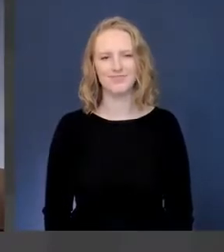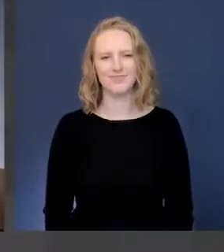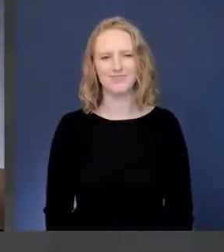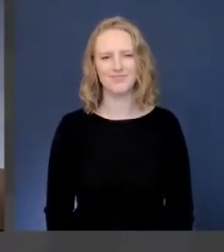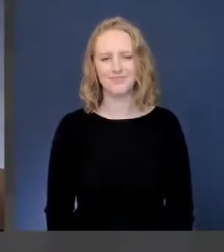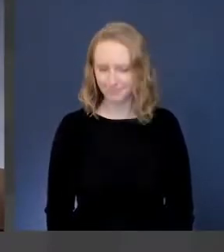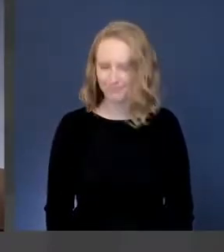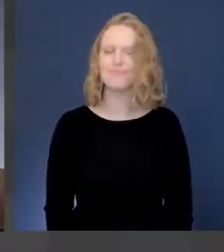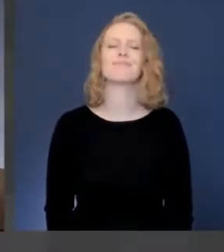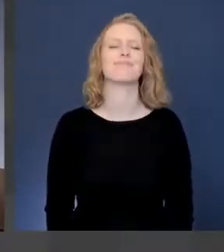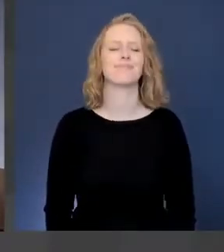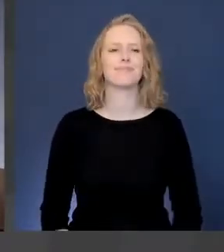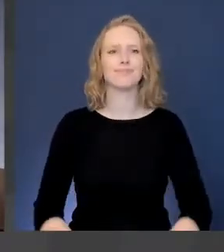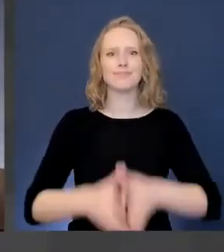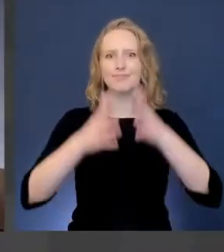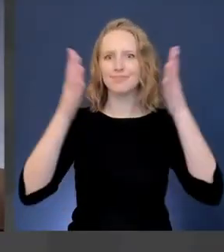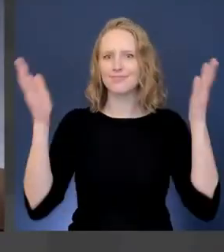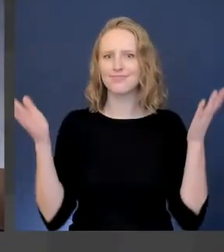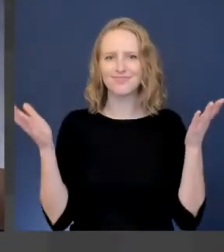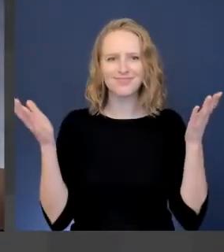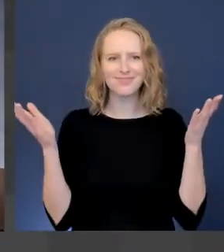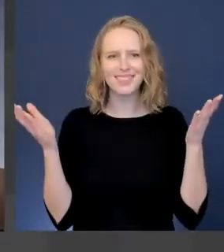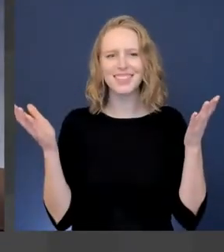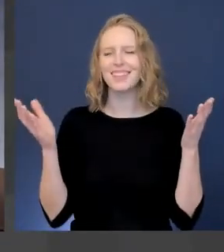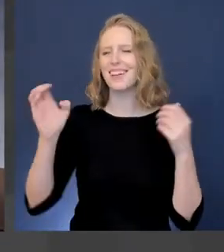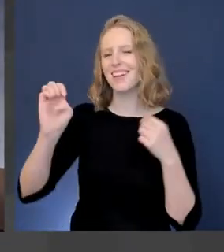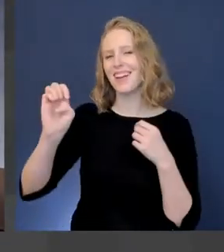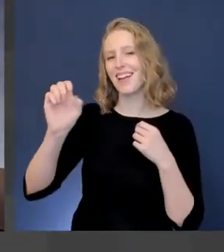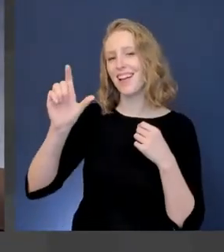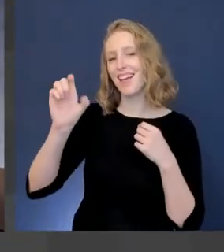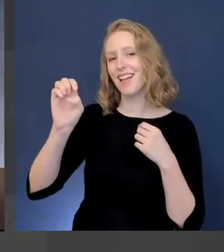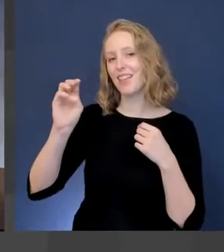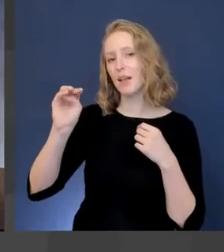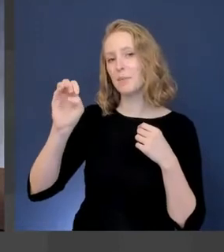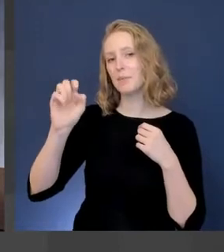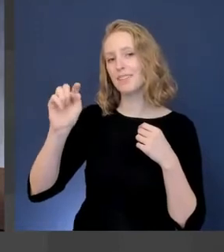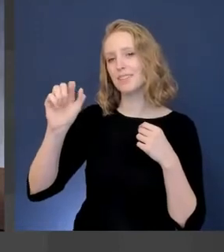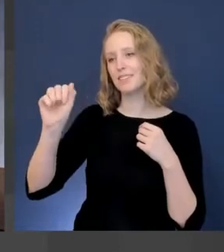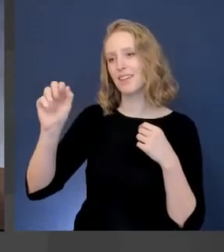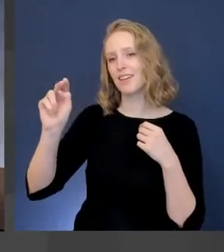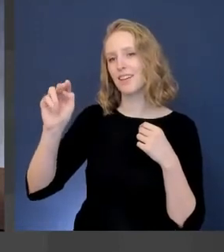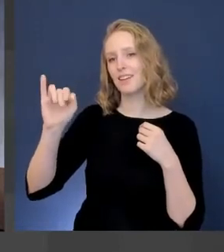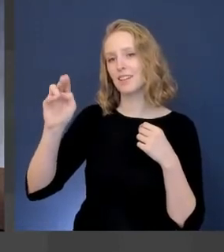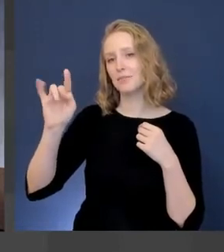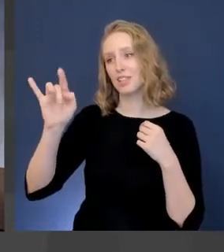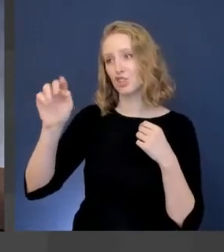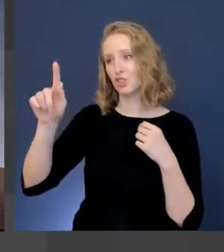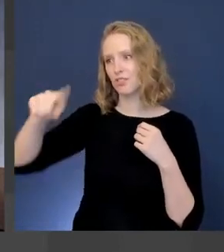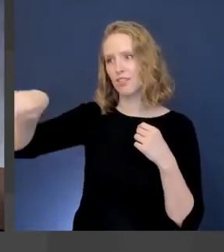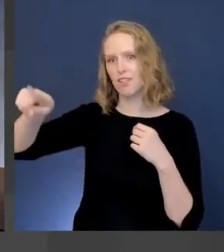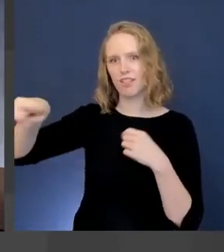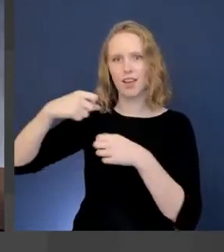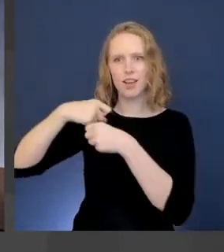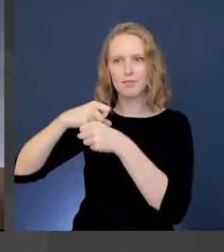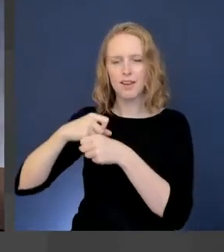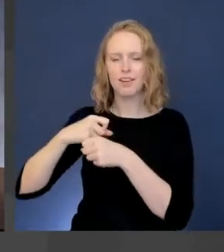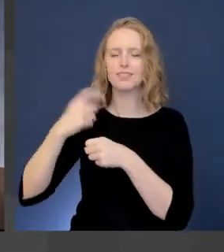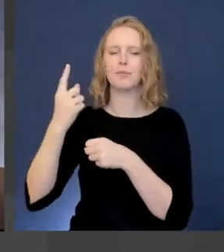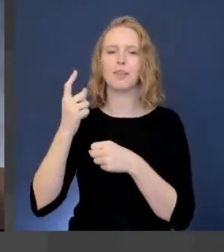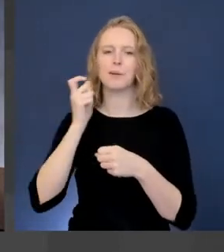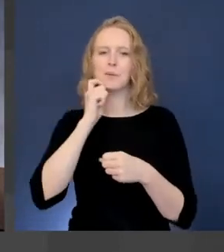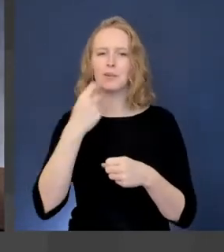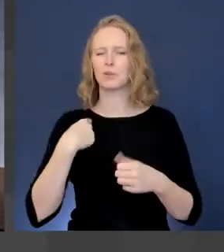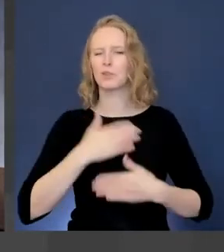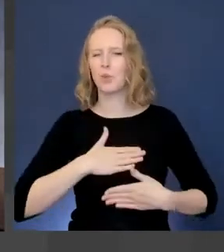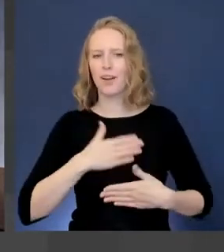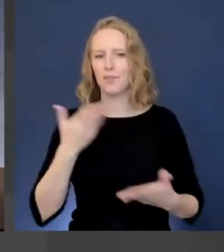Once again, our friends at Element Animation have made us something to enjoy and perhaps even sing along to, all while